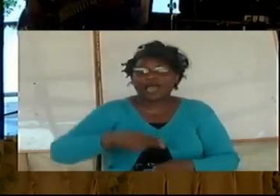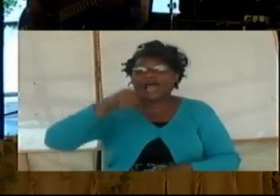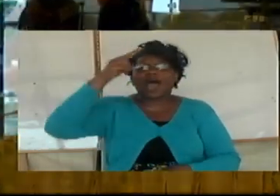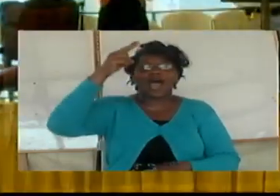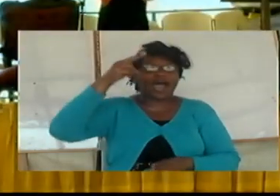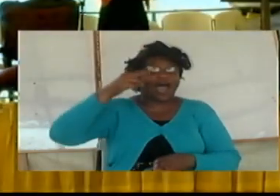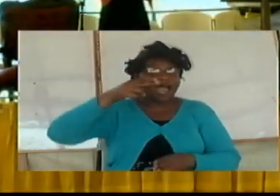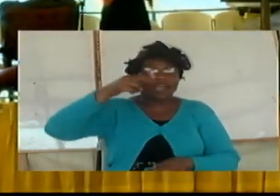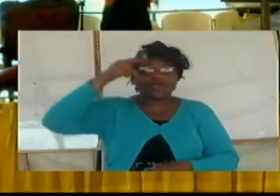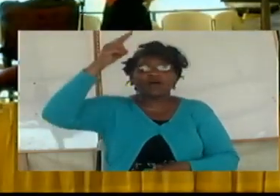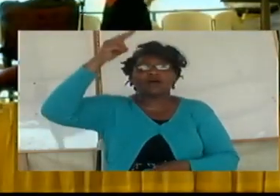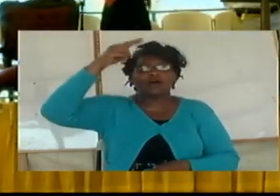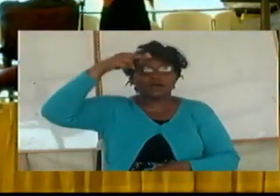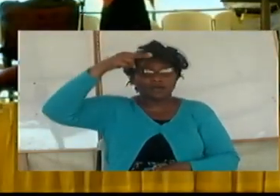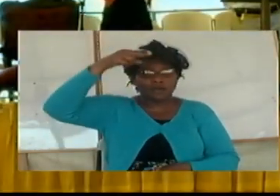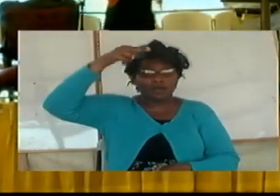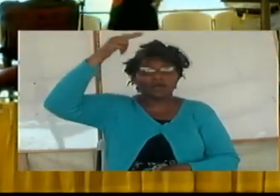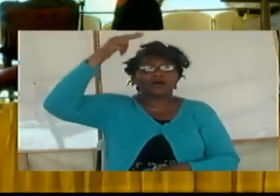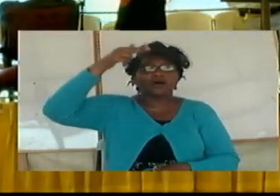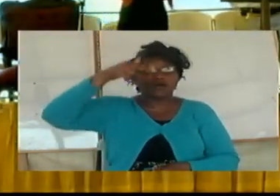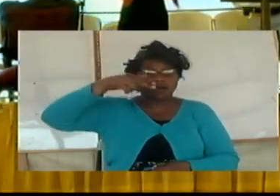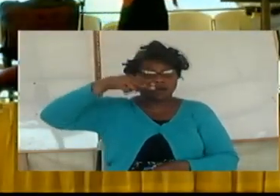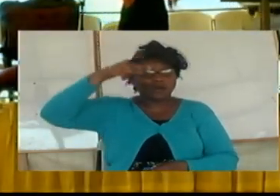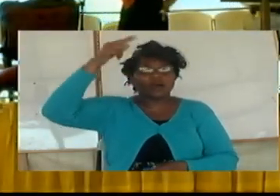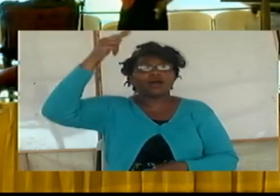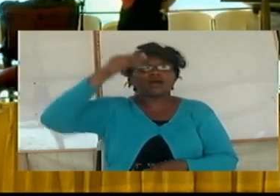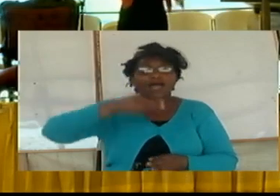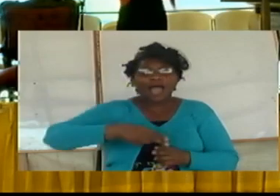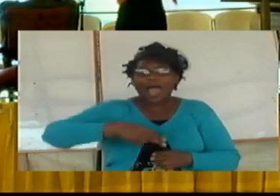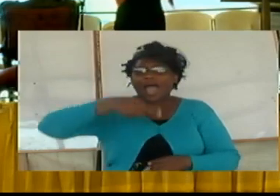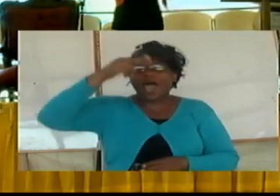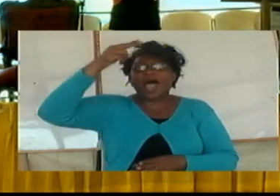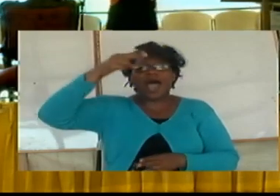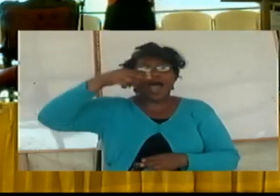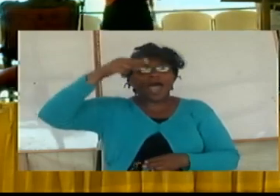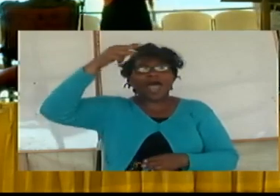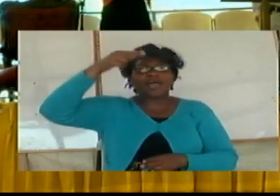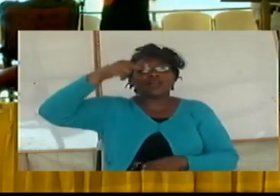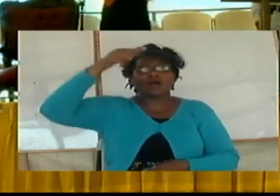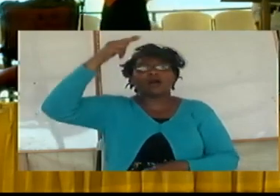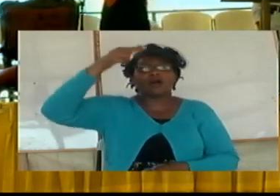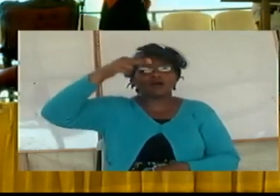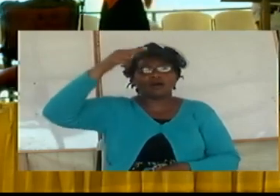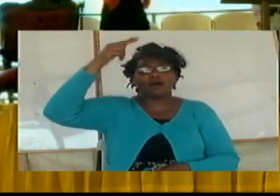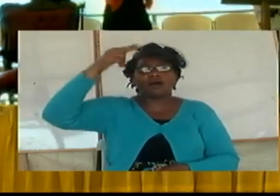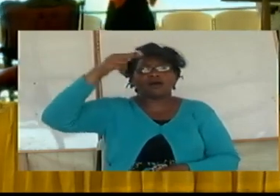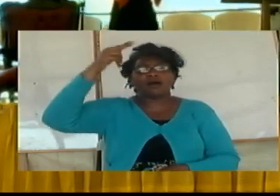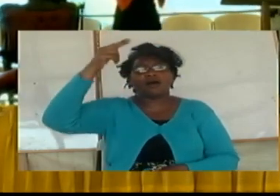lifted higher. Be lifted higher.